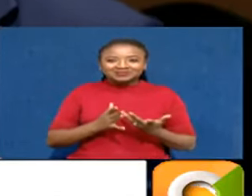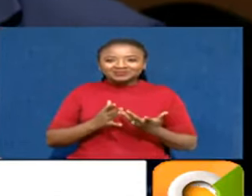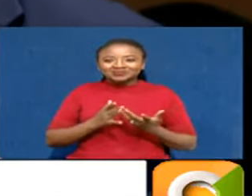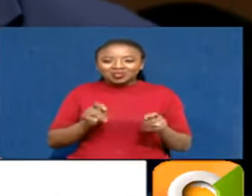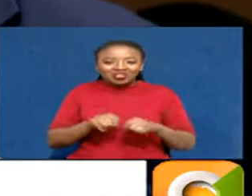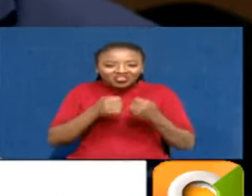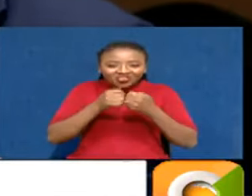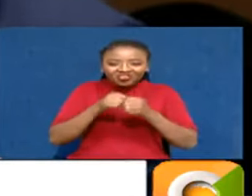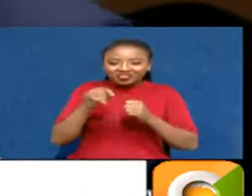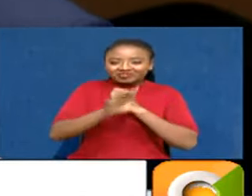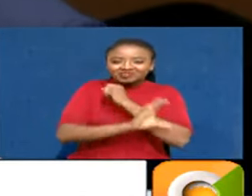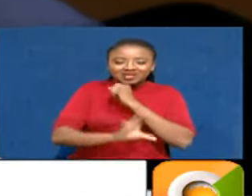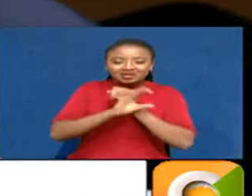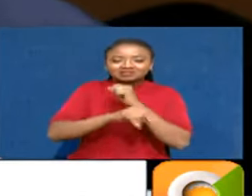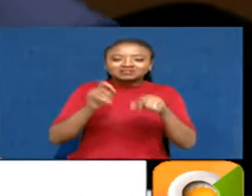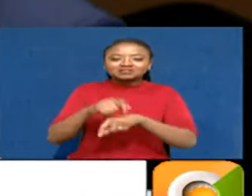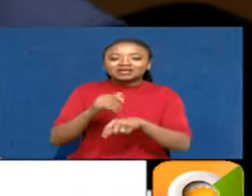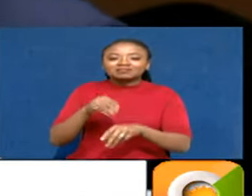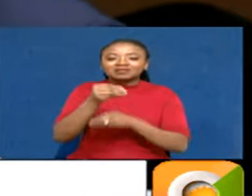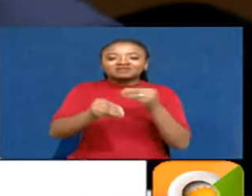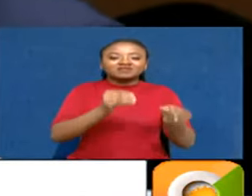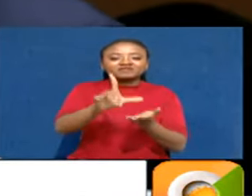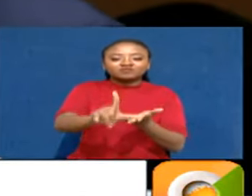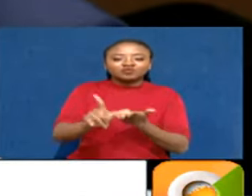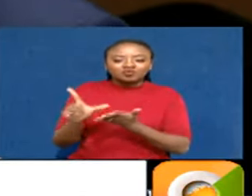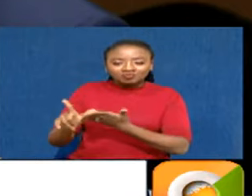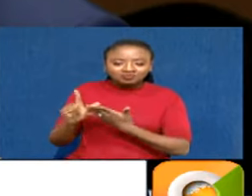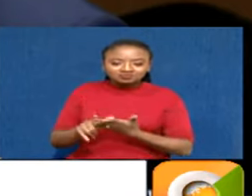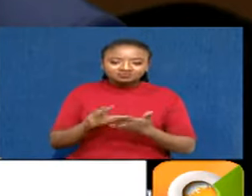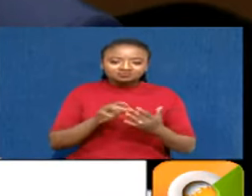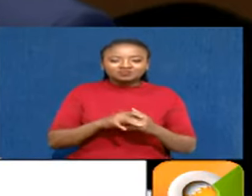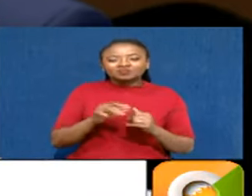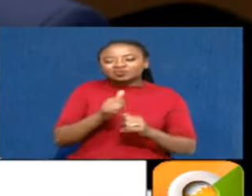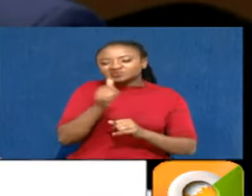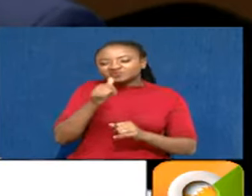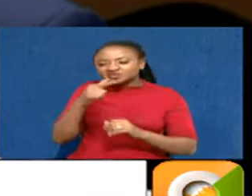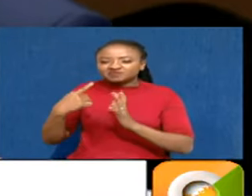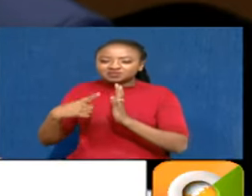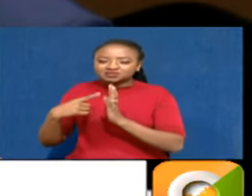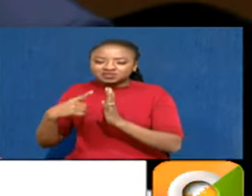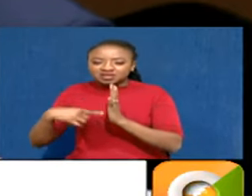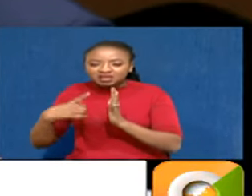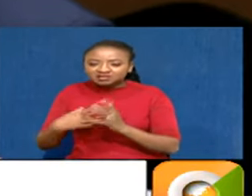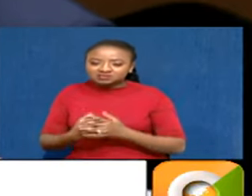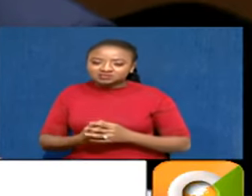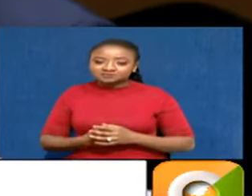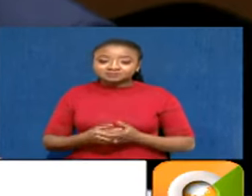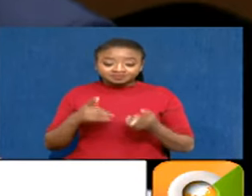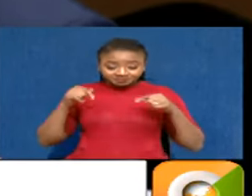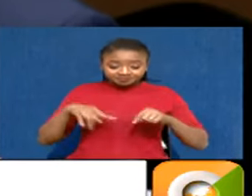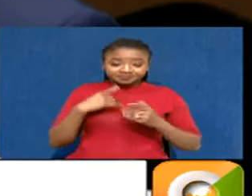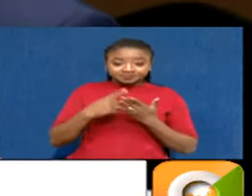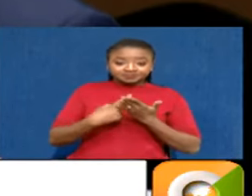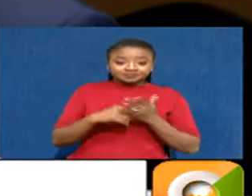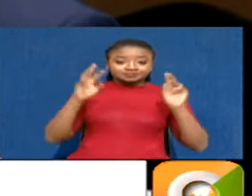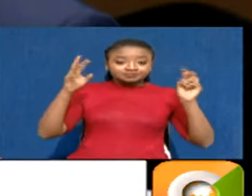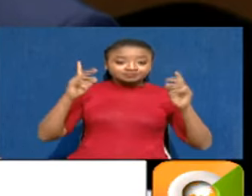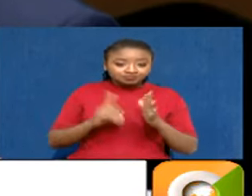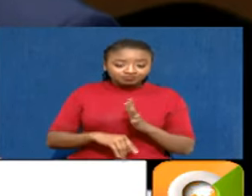country, in lending, or any other area. Today we are talking about credit lending.